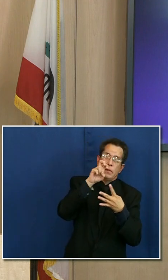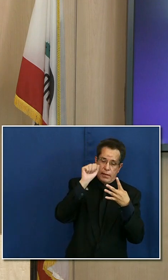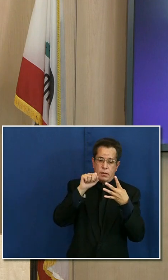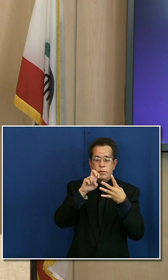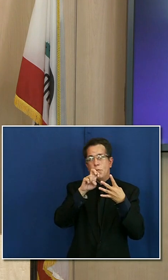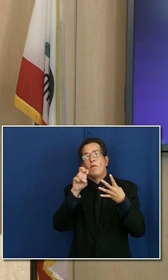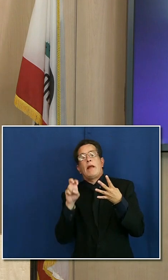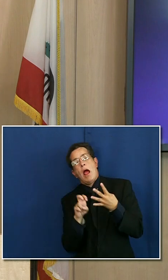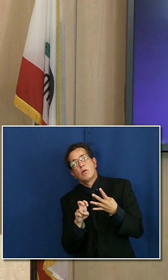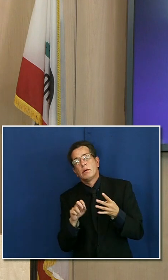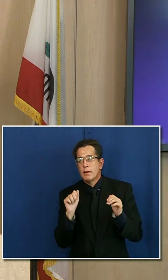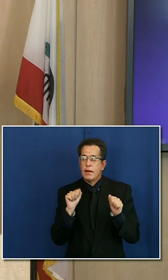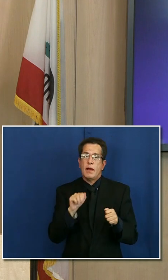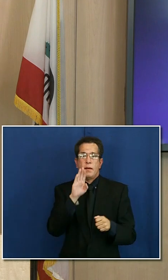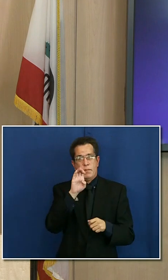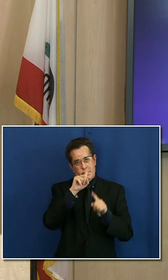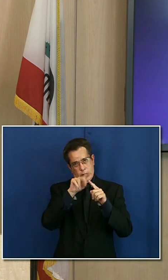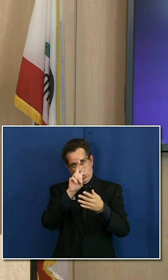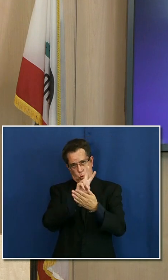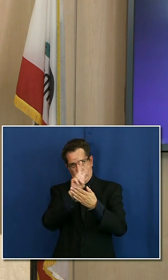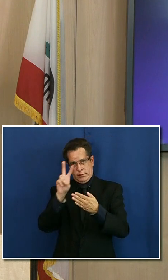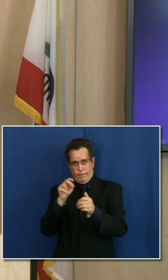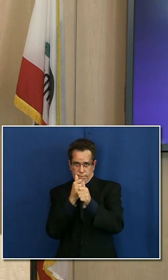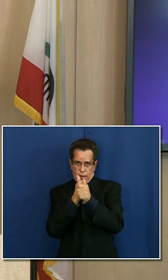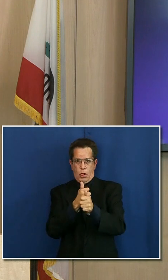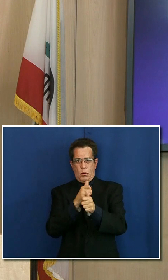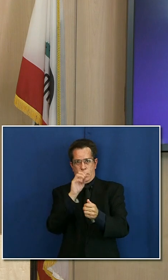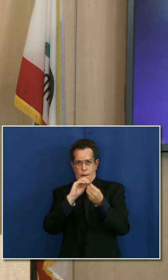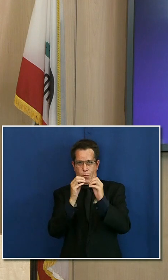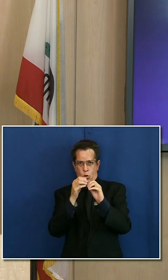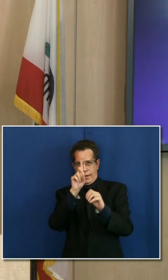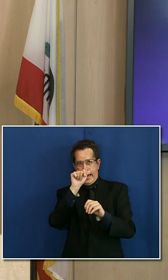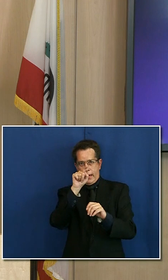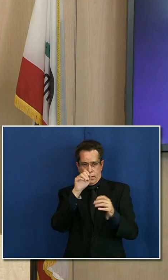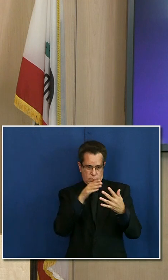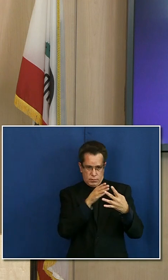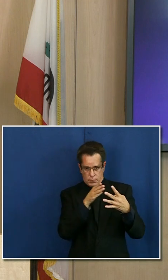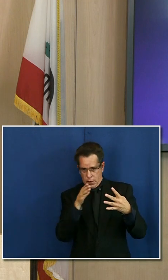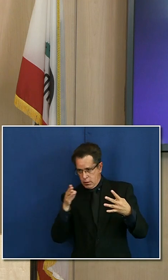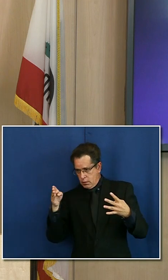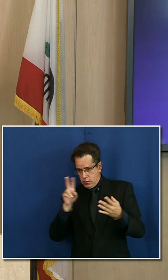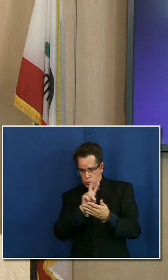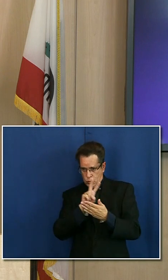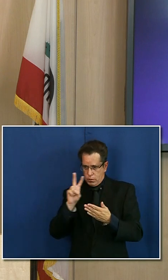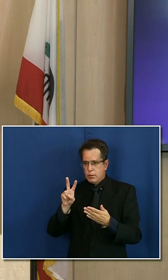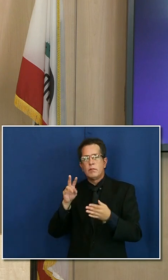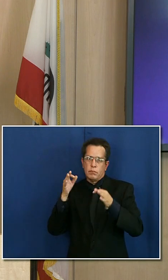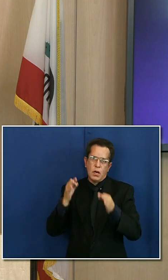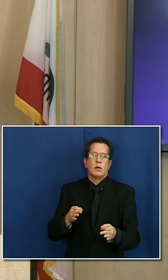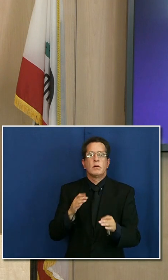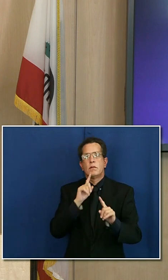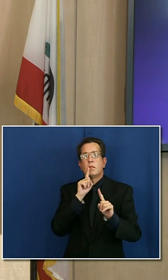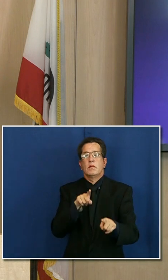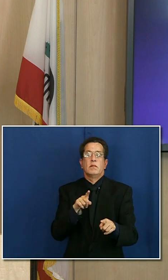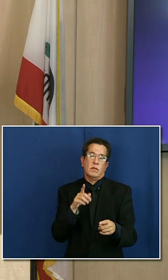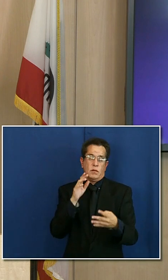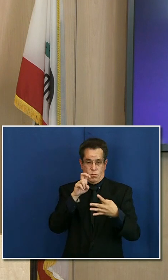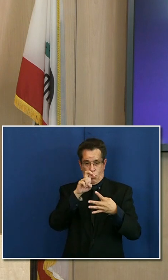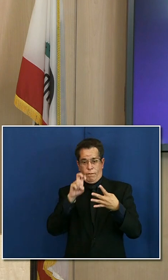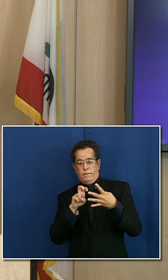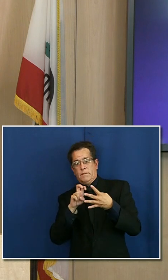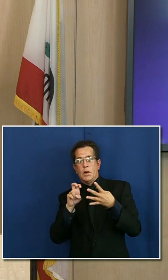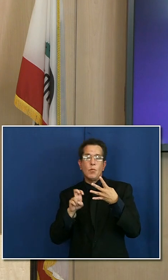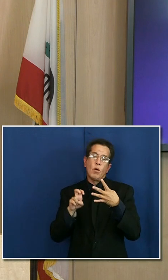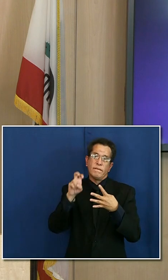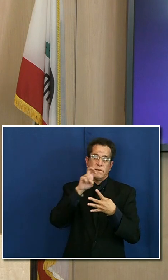move down. But again, you have to have 2 consecutive weeks of data in that higher or lower tier before you officially move and the changes